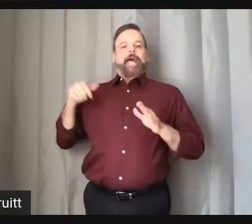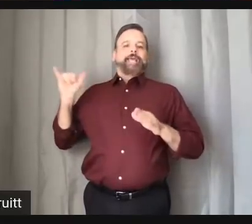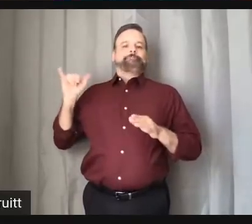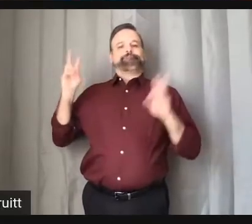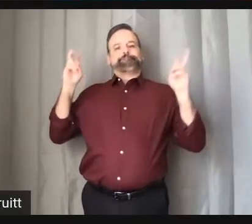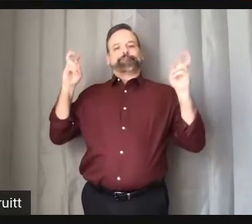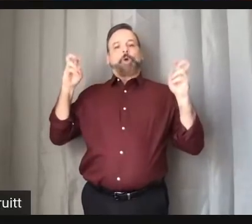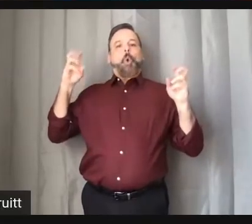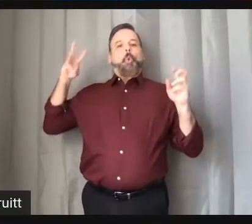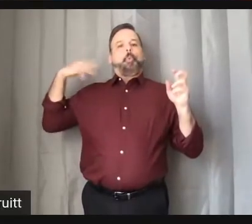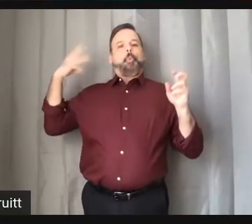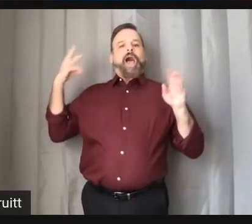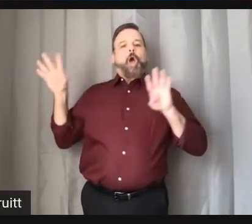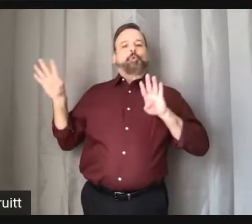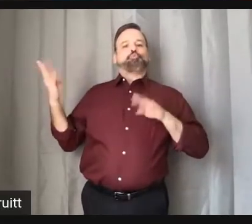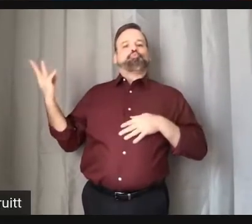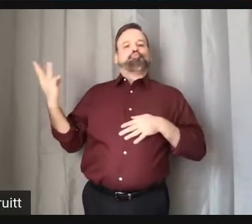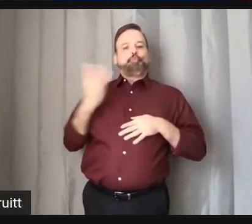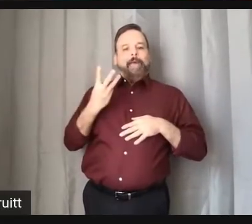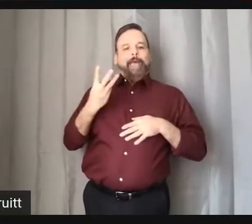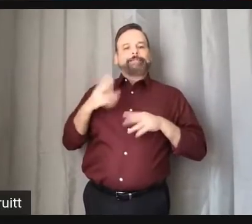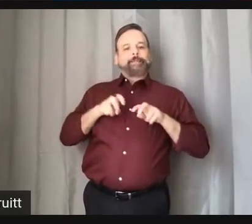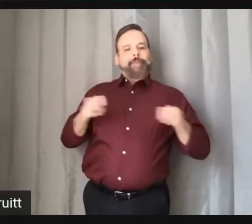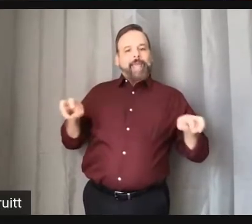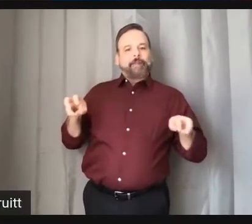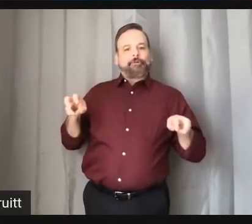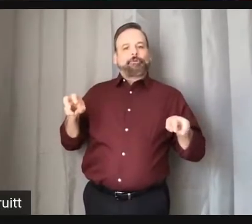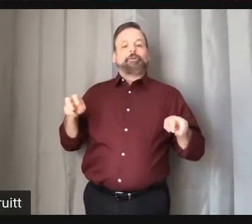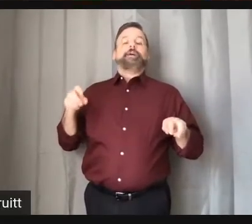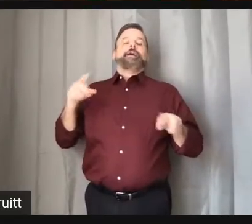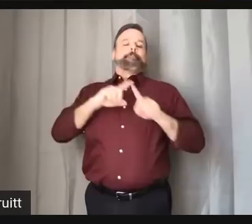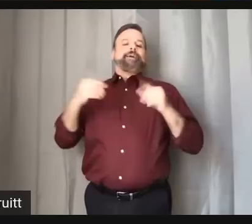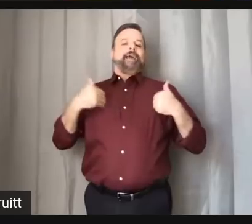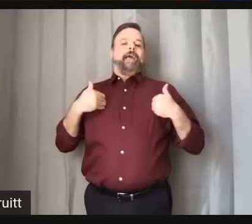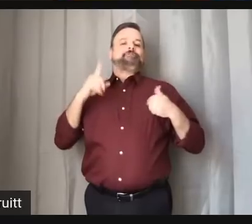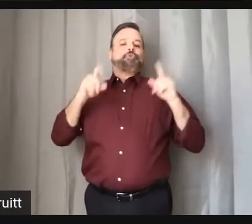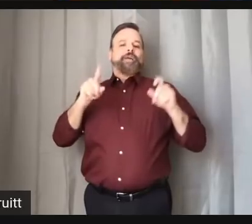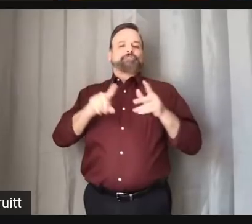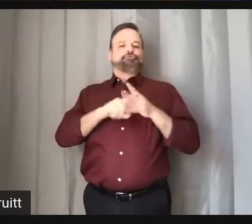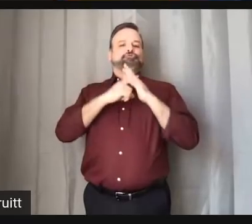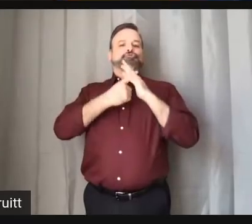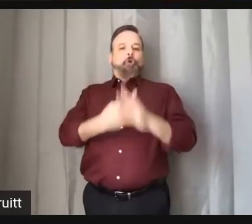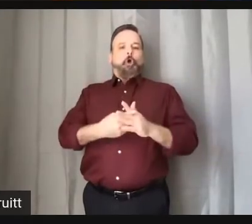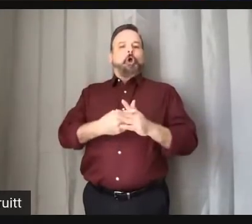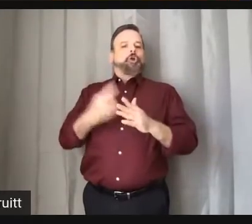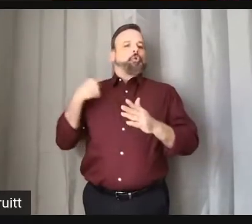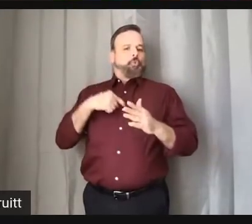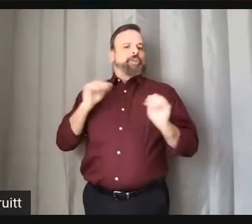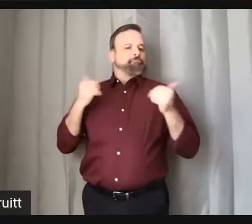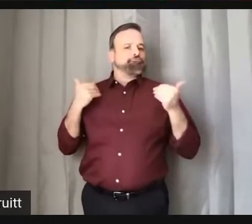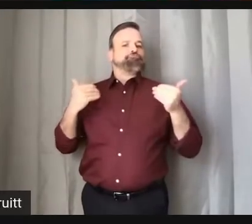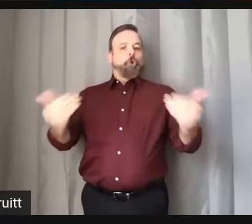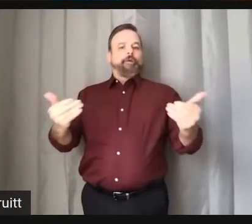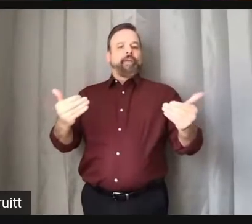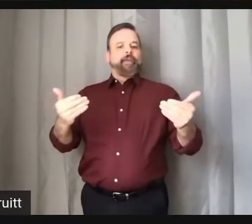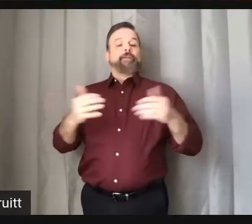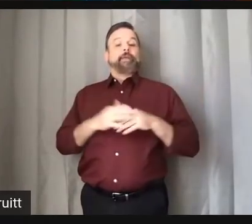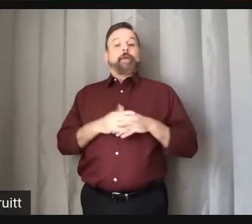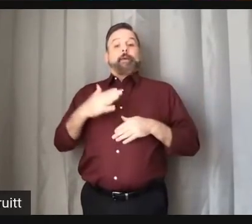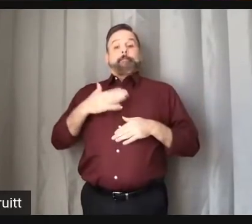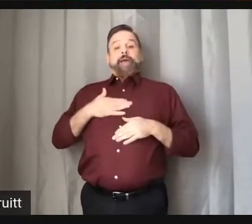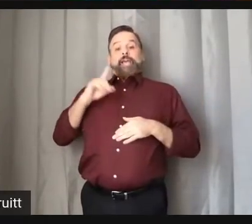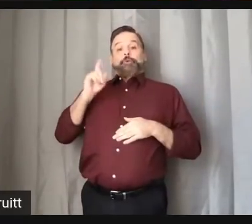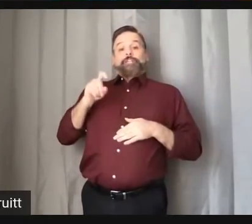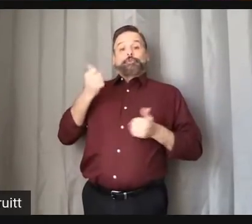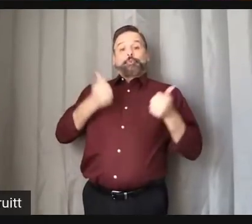I have one question to like get us started. And then we can just go from there. So my question is, what magic,